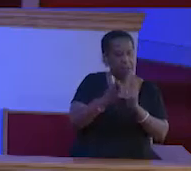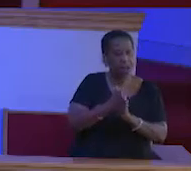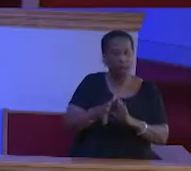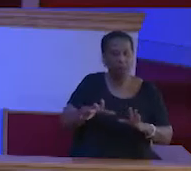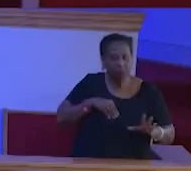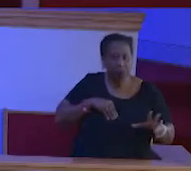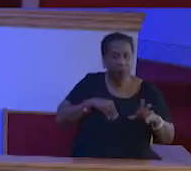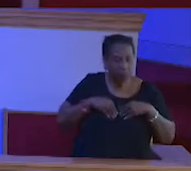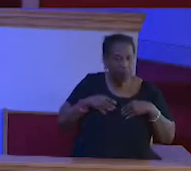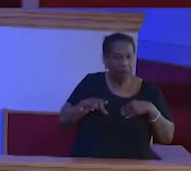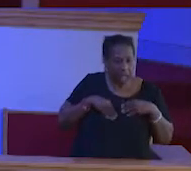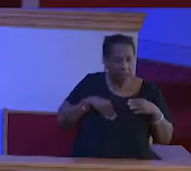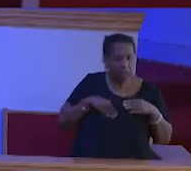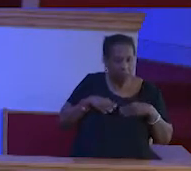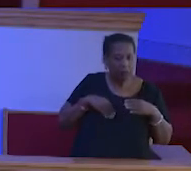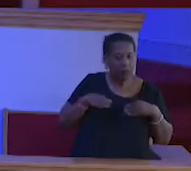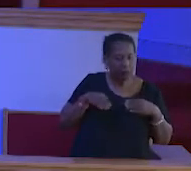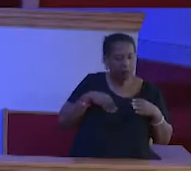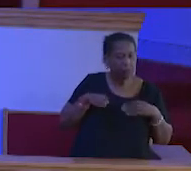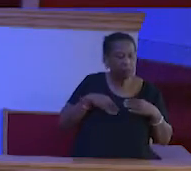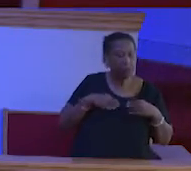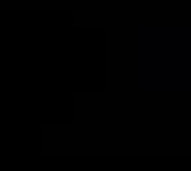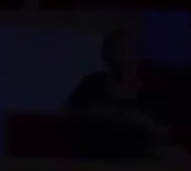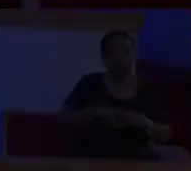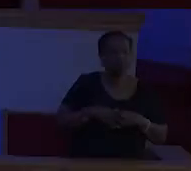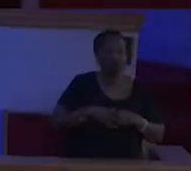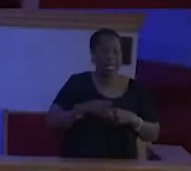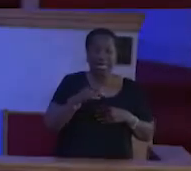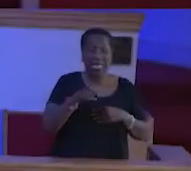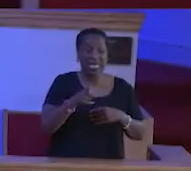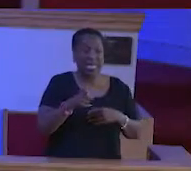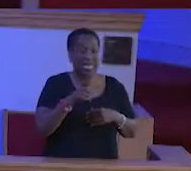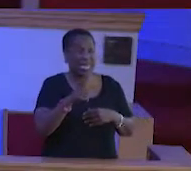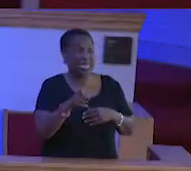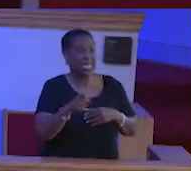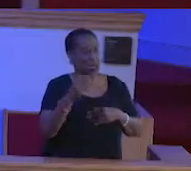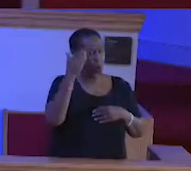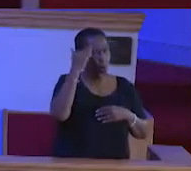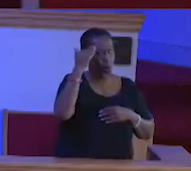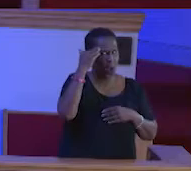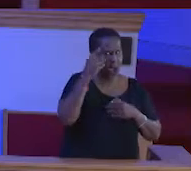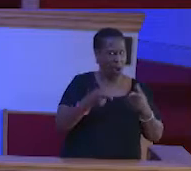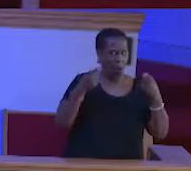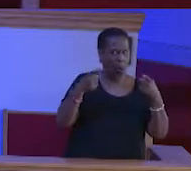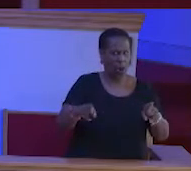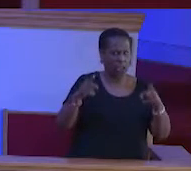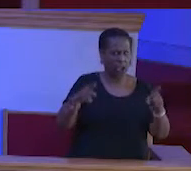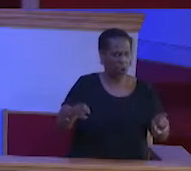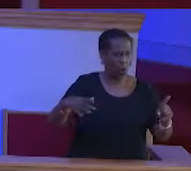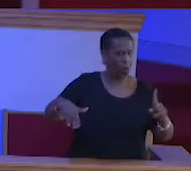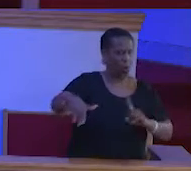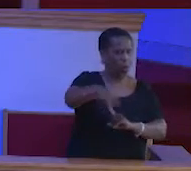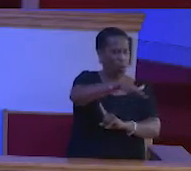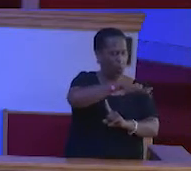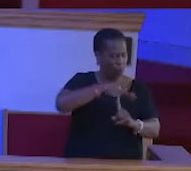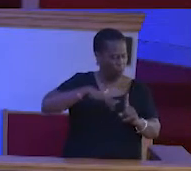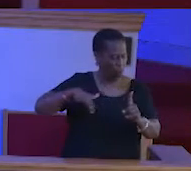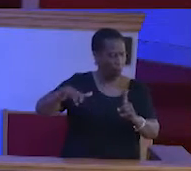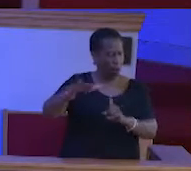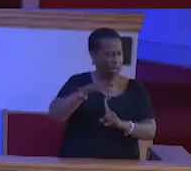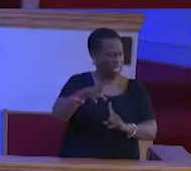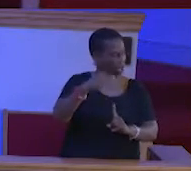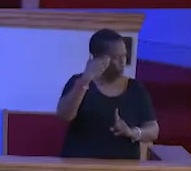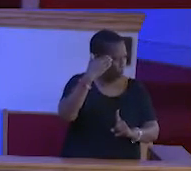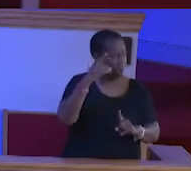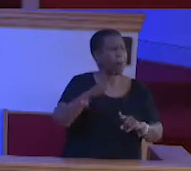passive participant in his own existence. He is aware of everything that is operating around